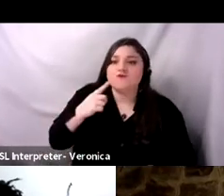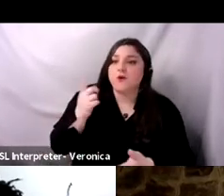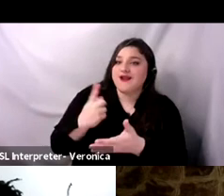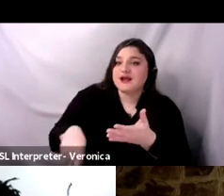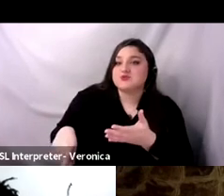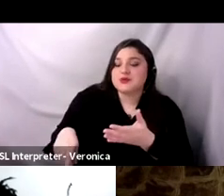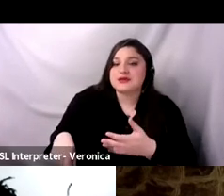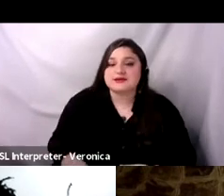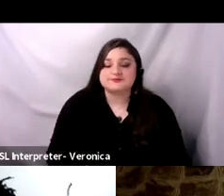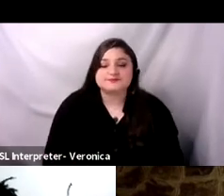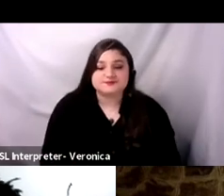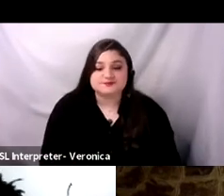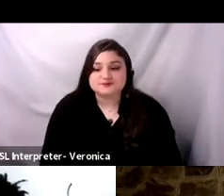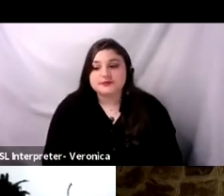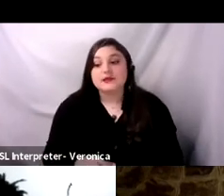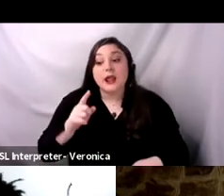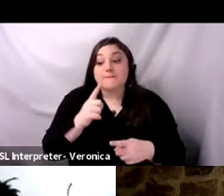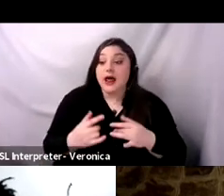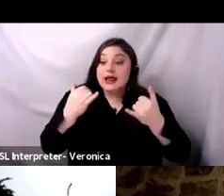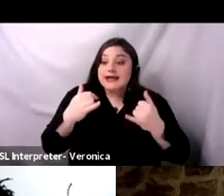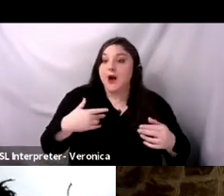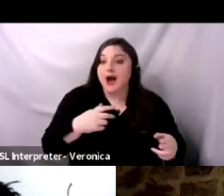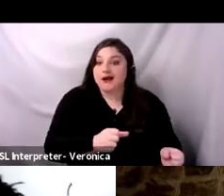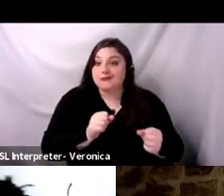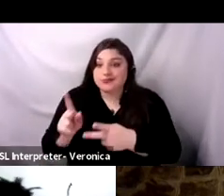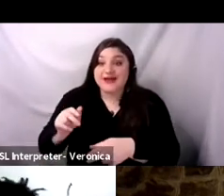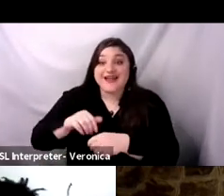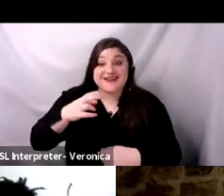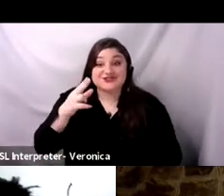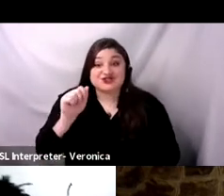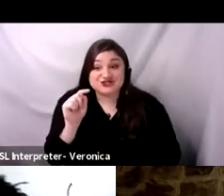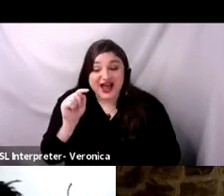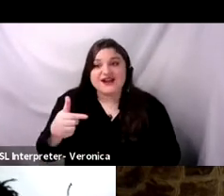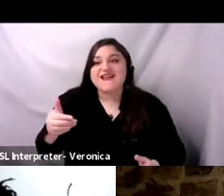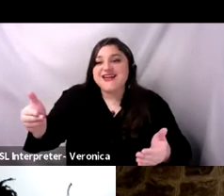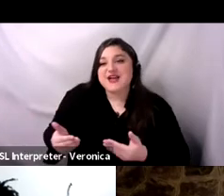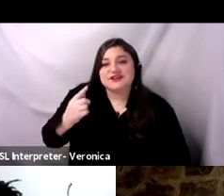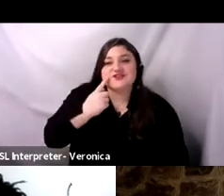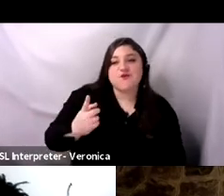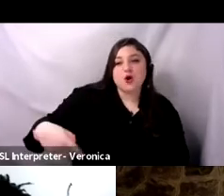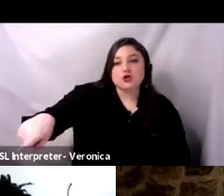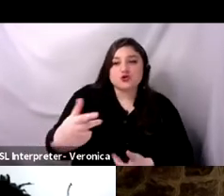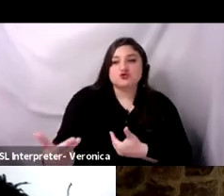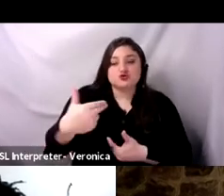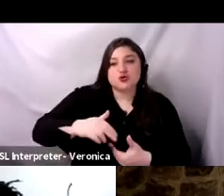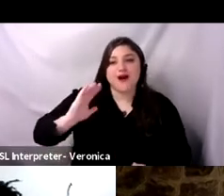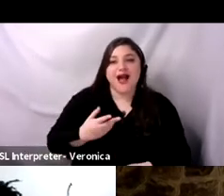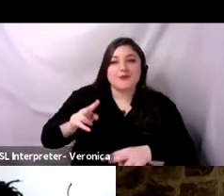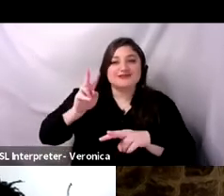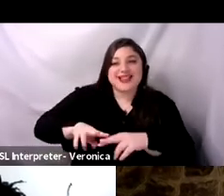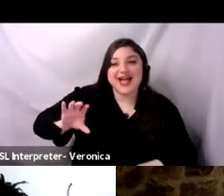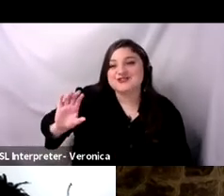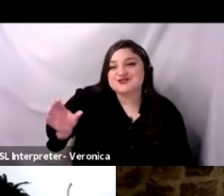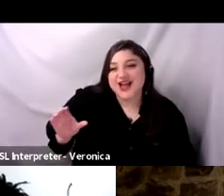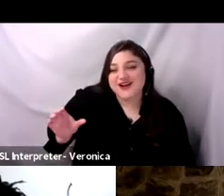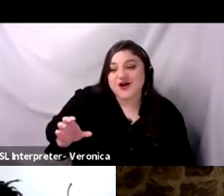in an invitation to join our Slack channel. If you guys are not already in there, it's a way where you can continue to